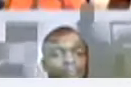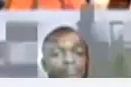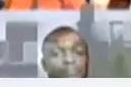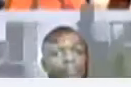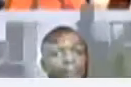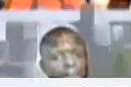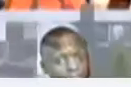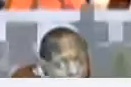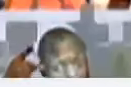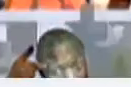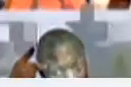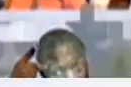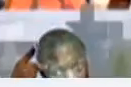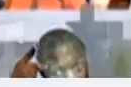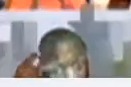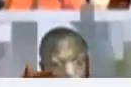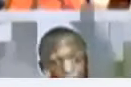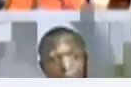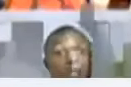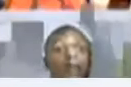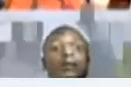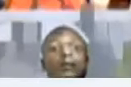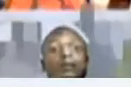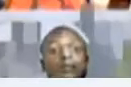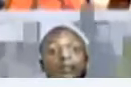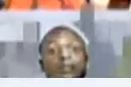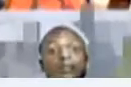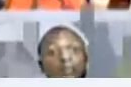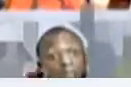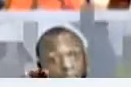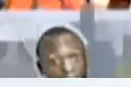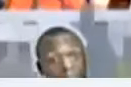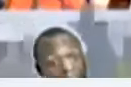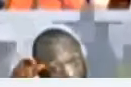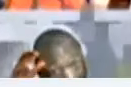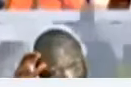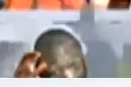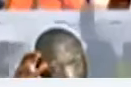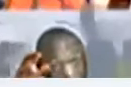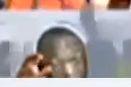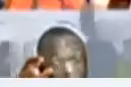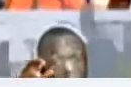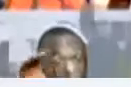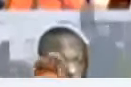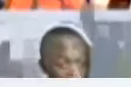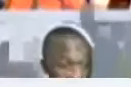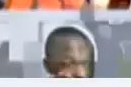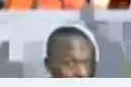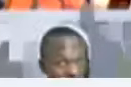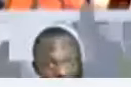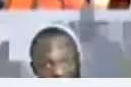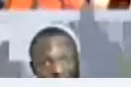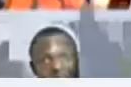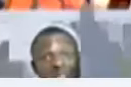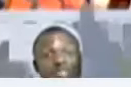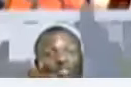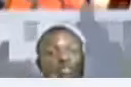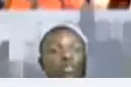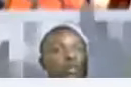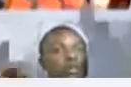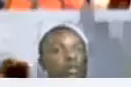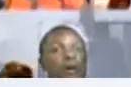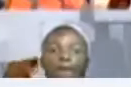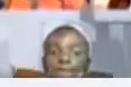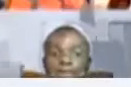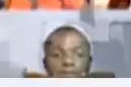political players, civil society, churches, other stakeholders, media